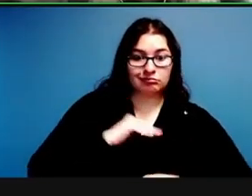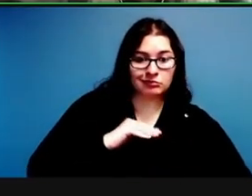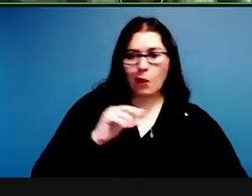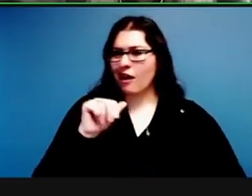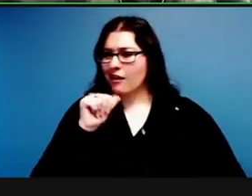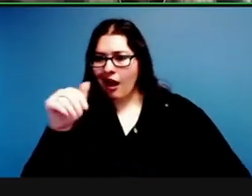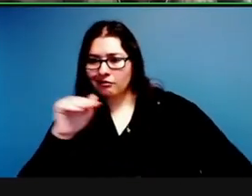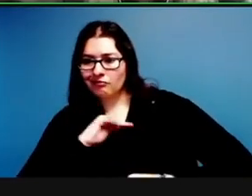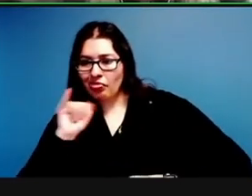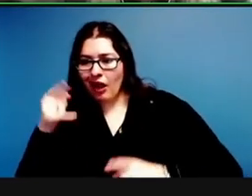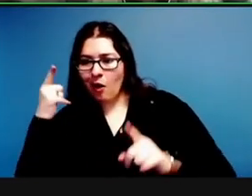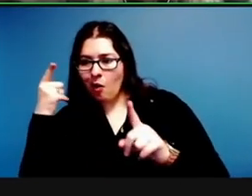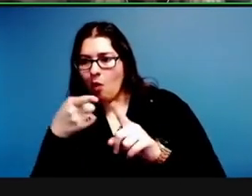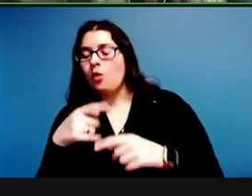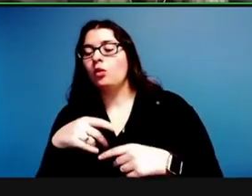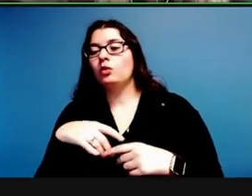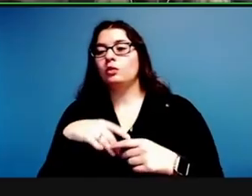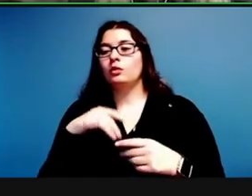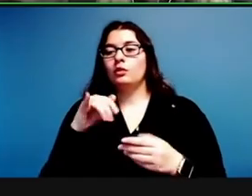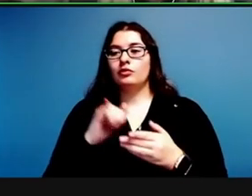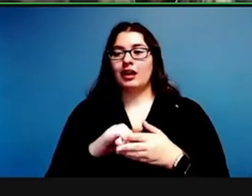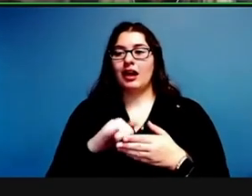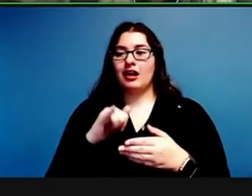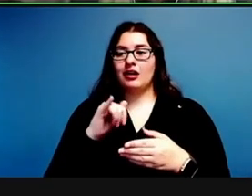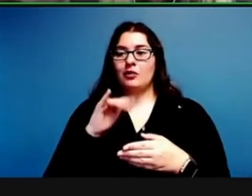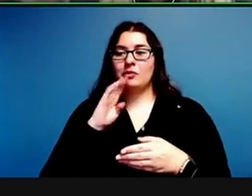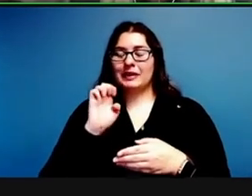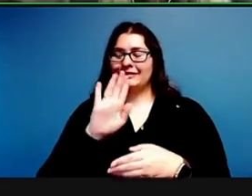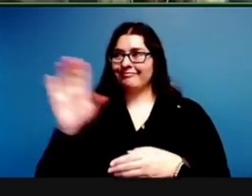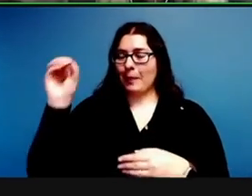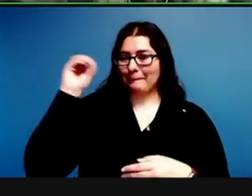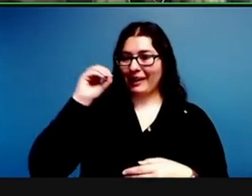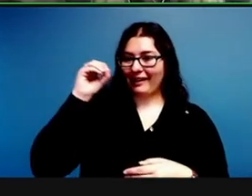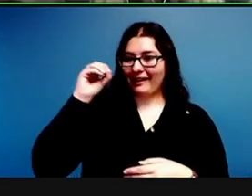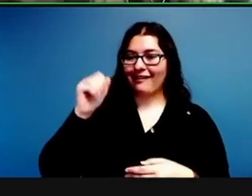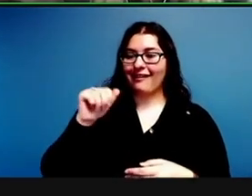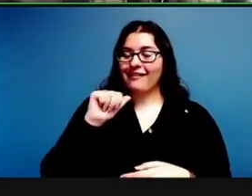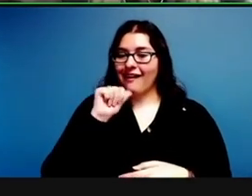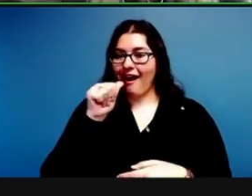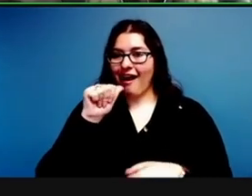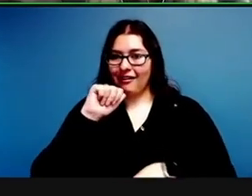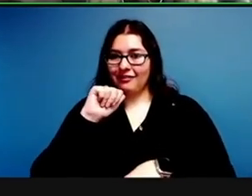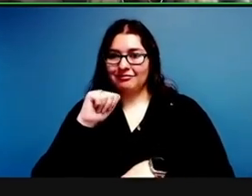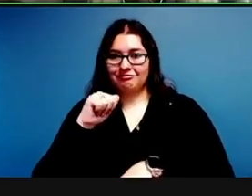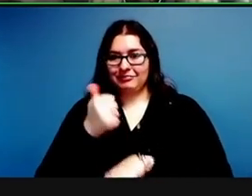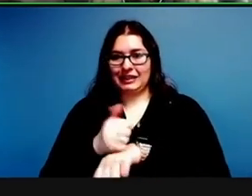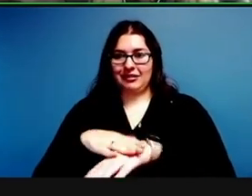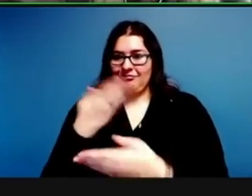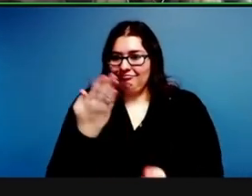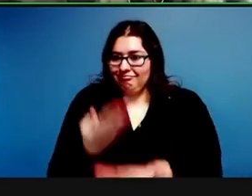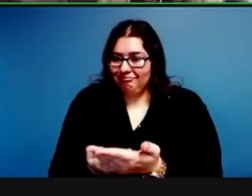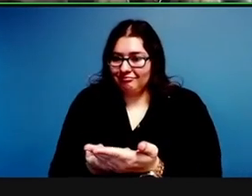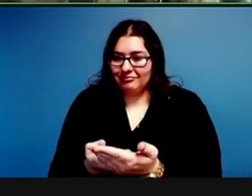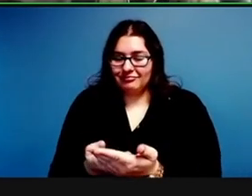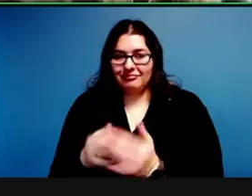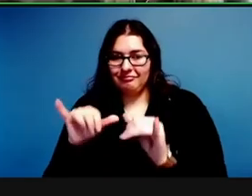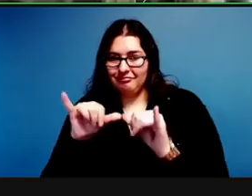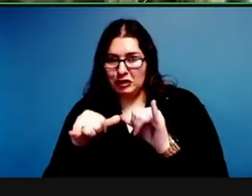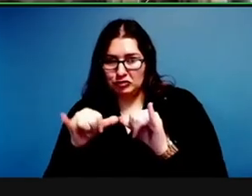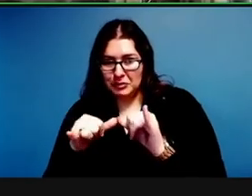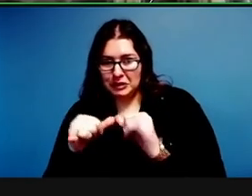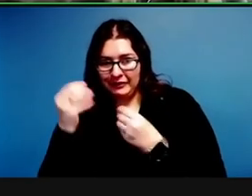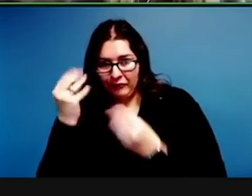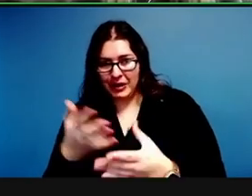goal. And that's going to be a subjective opinion and not based on objective measurable